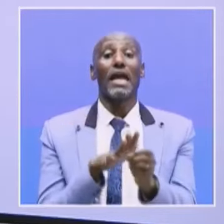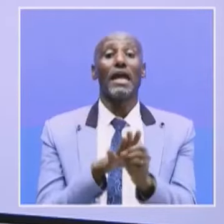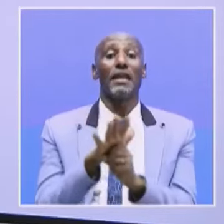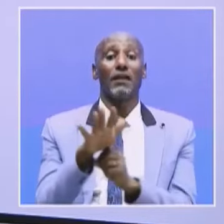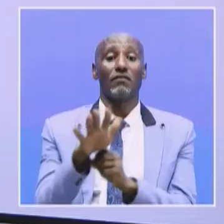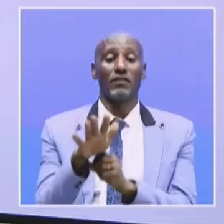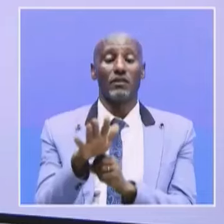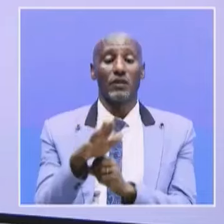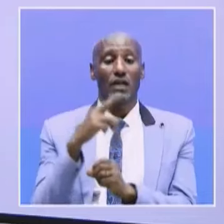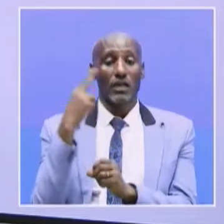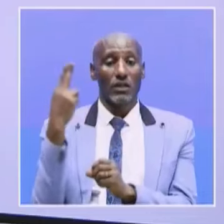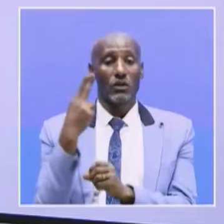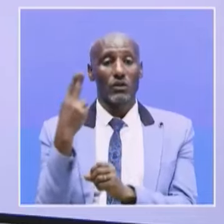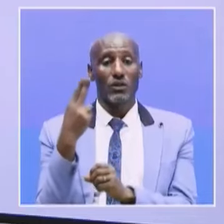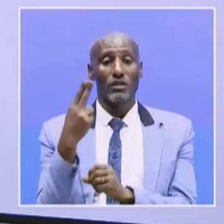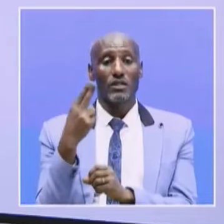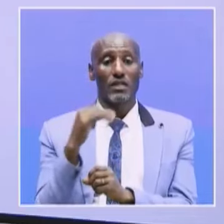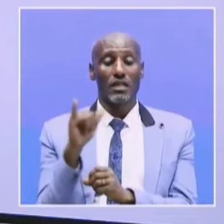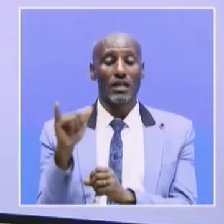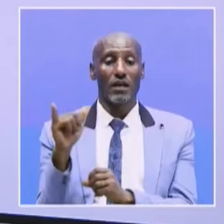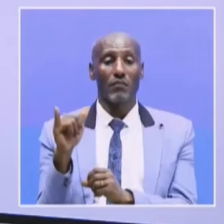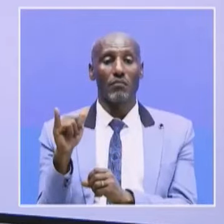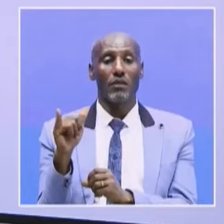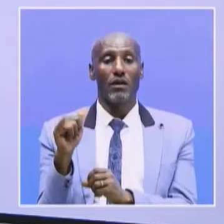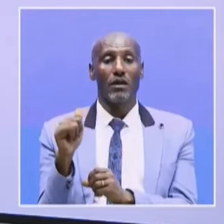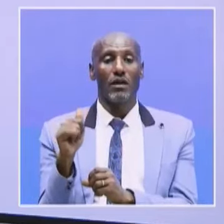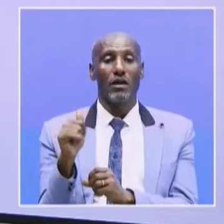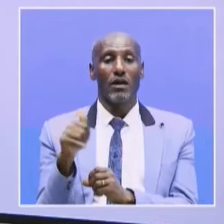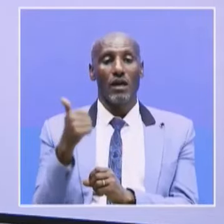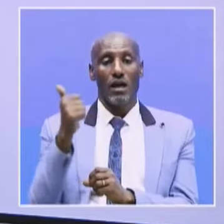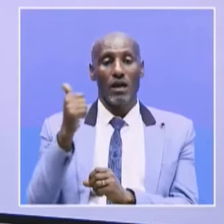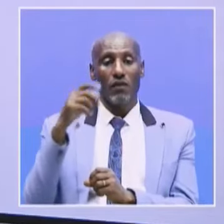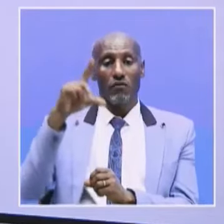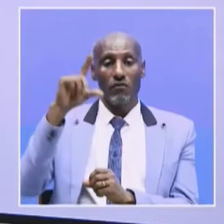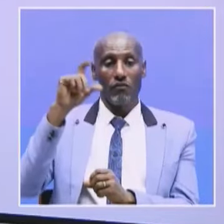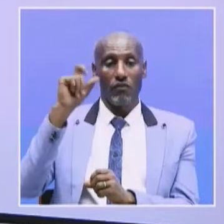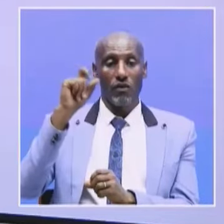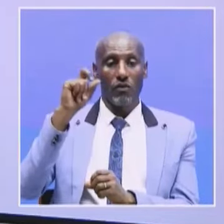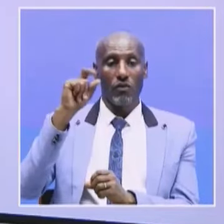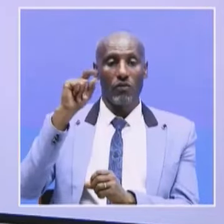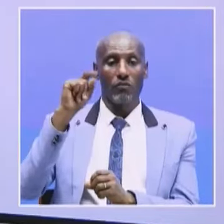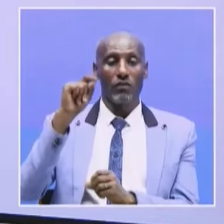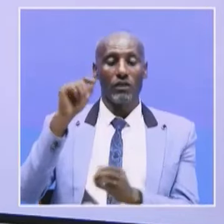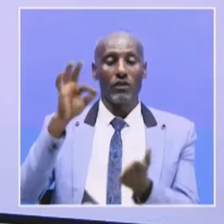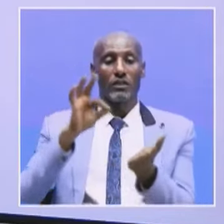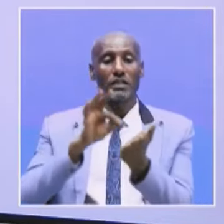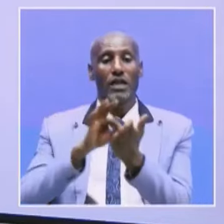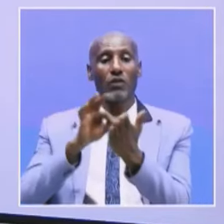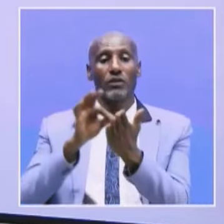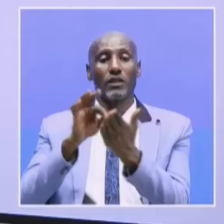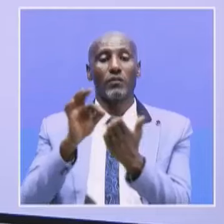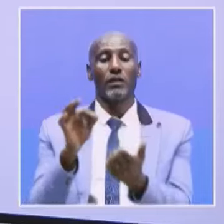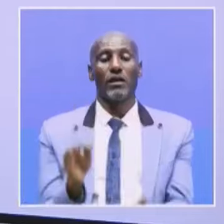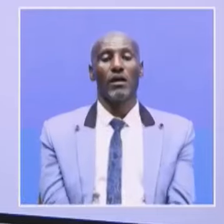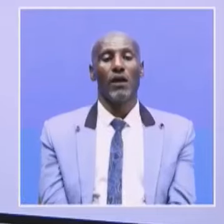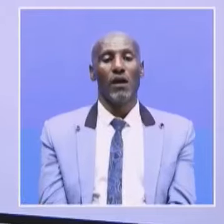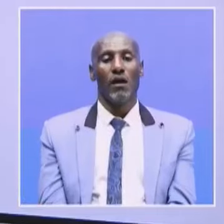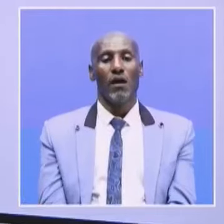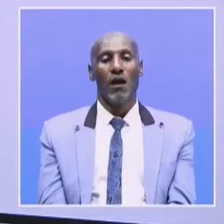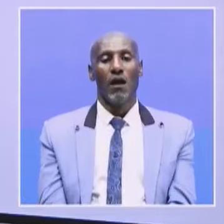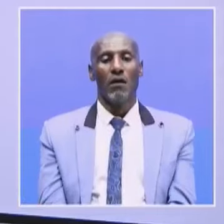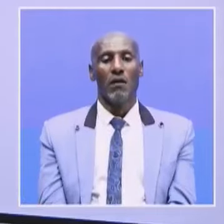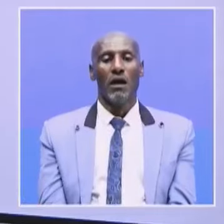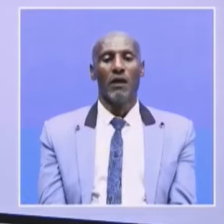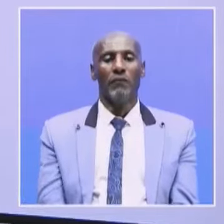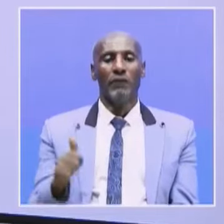use them little and a few. When we come to a few, which is what? Countable. Which is what? Countable. For example,